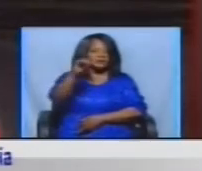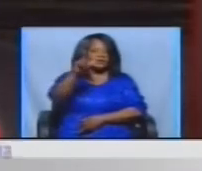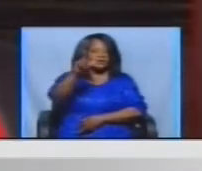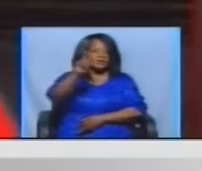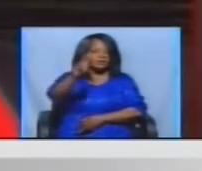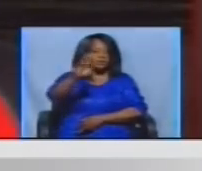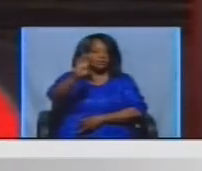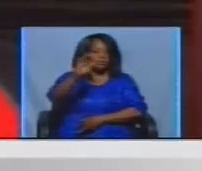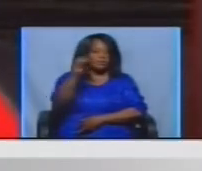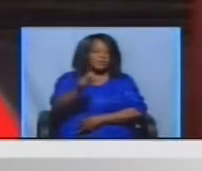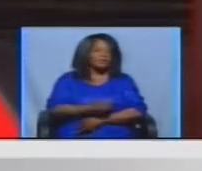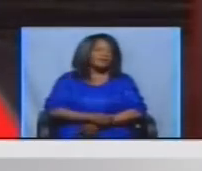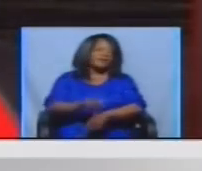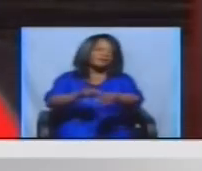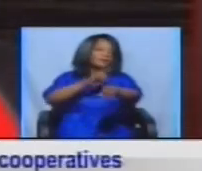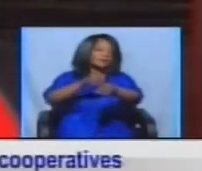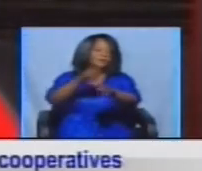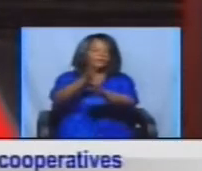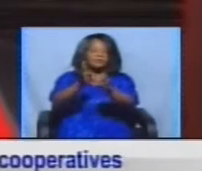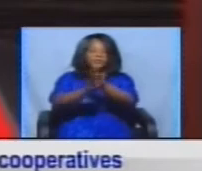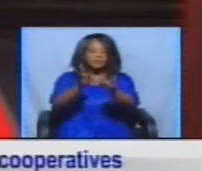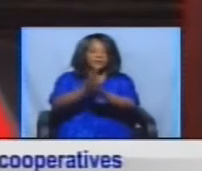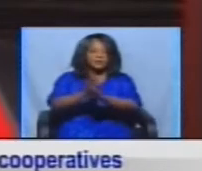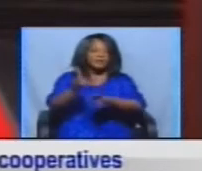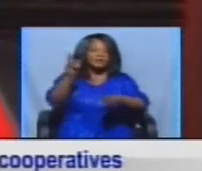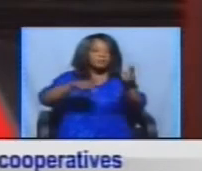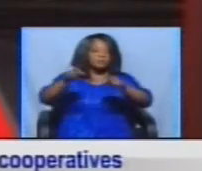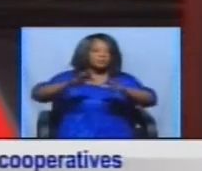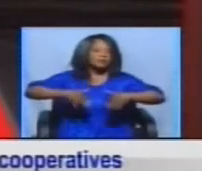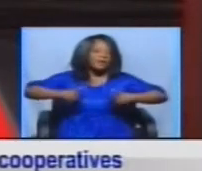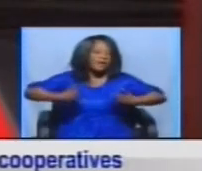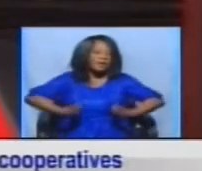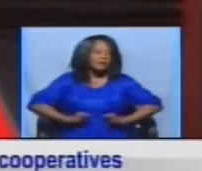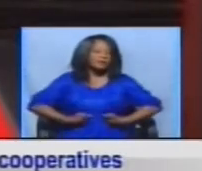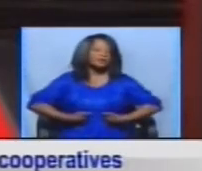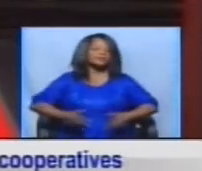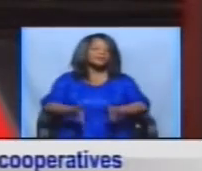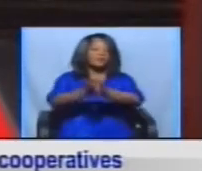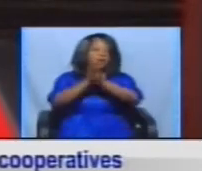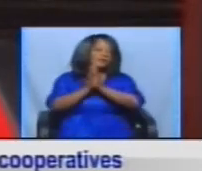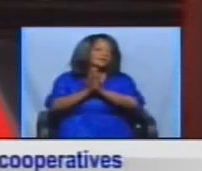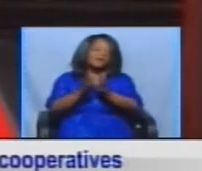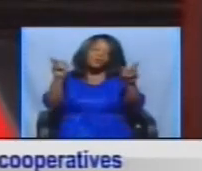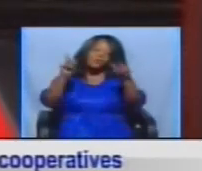abantu ali pushabali naka kuli na UB down